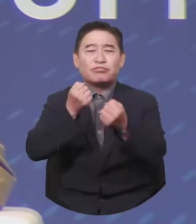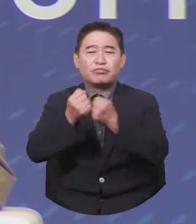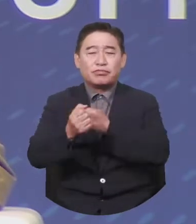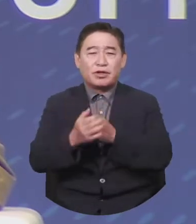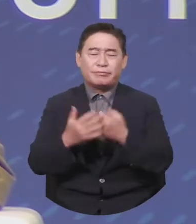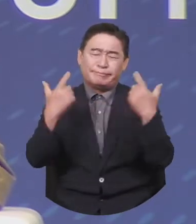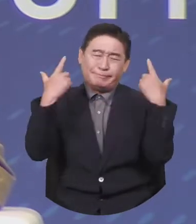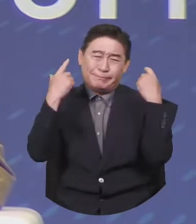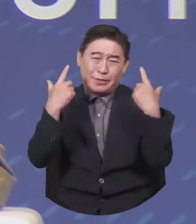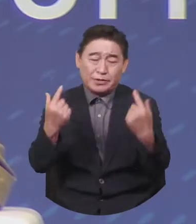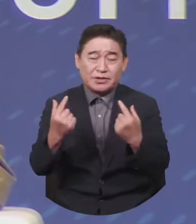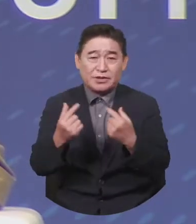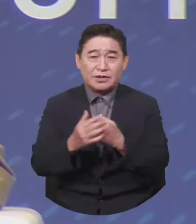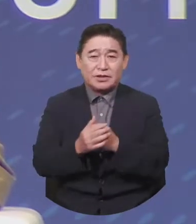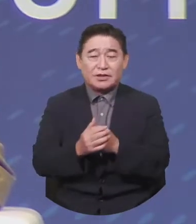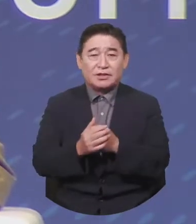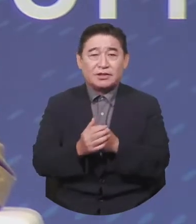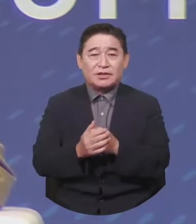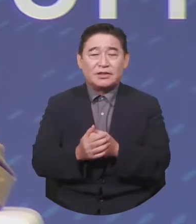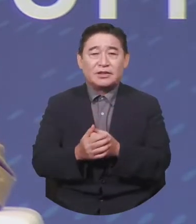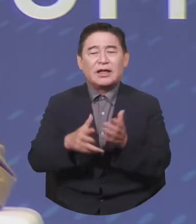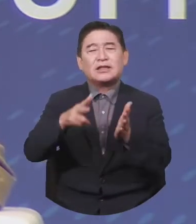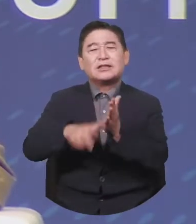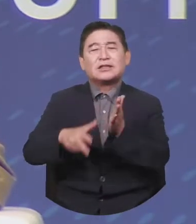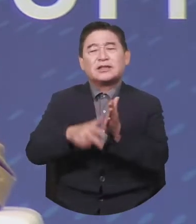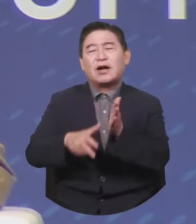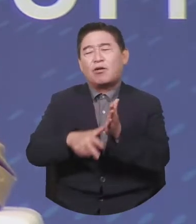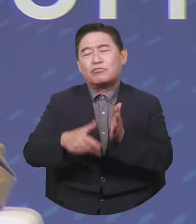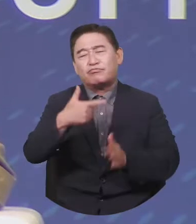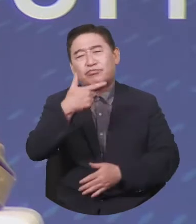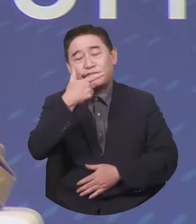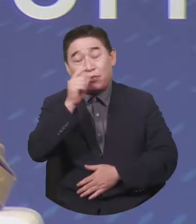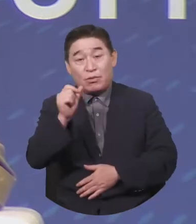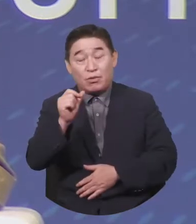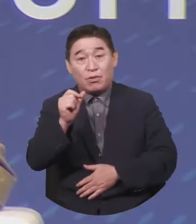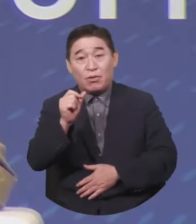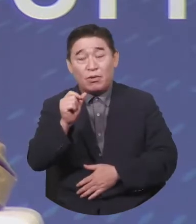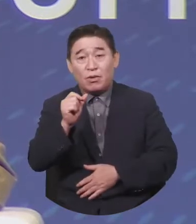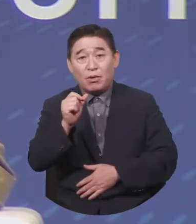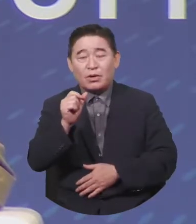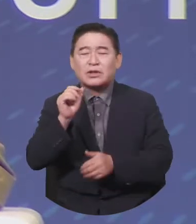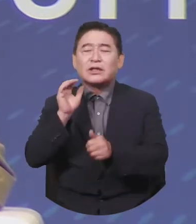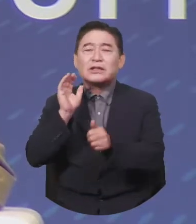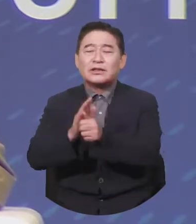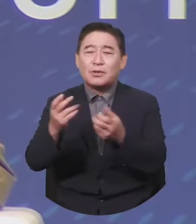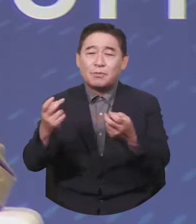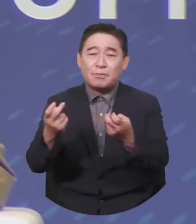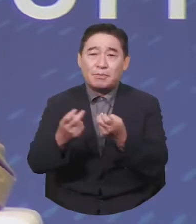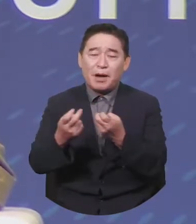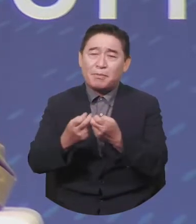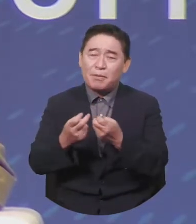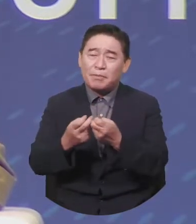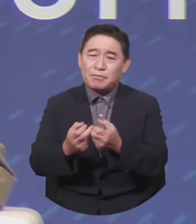funding, lack of financial resources. So how we can scale up the increase